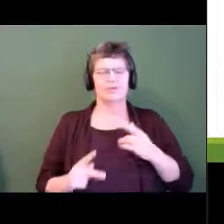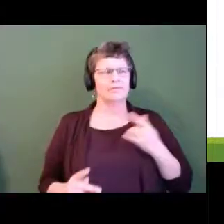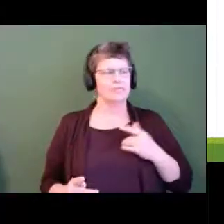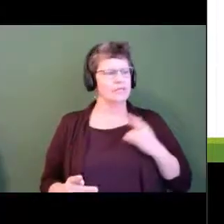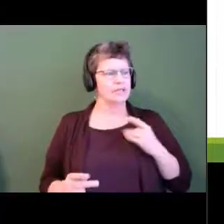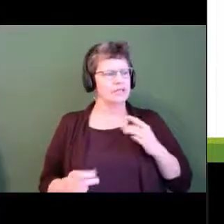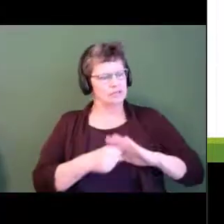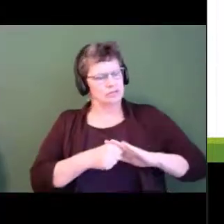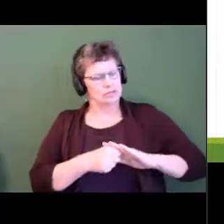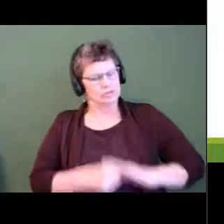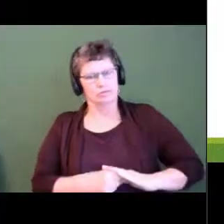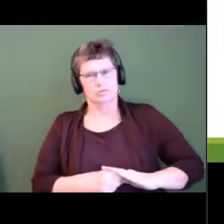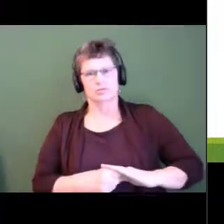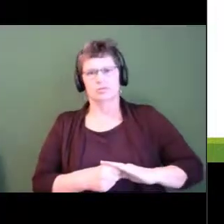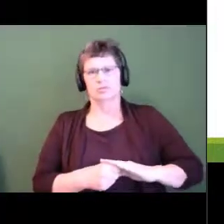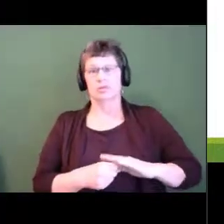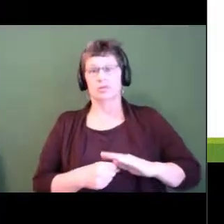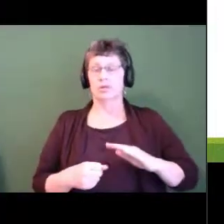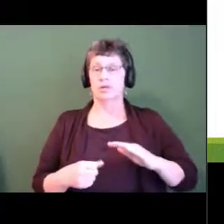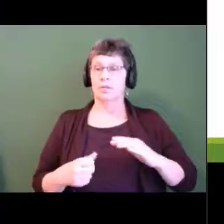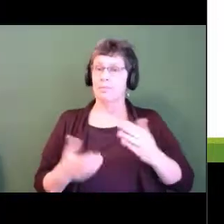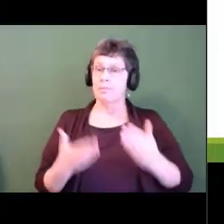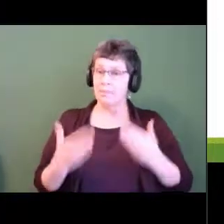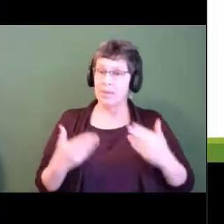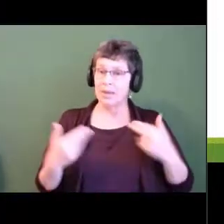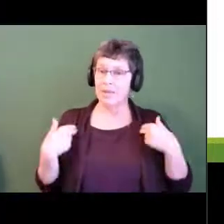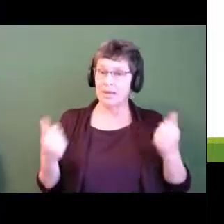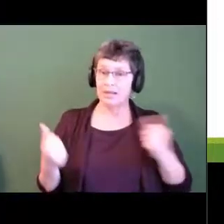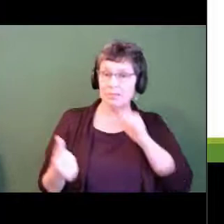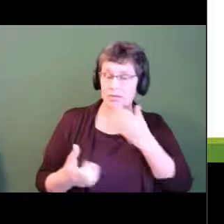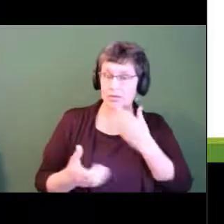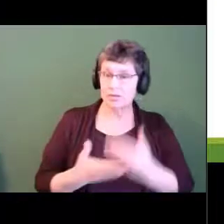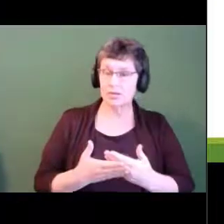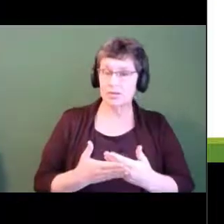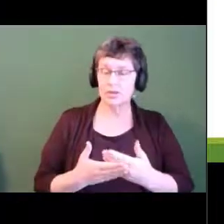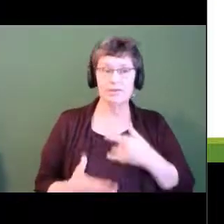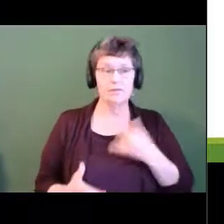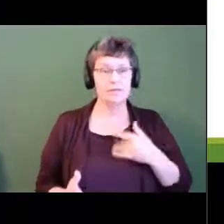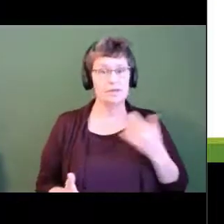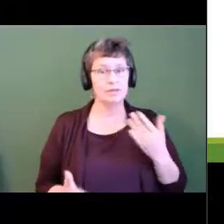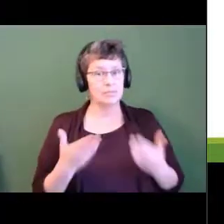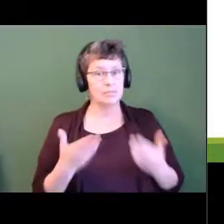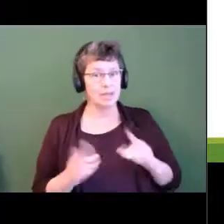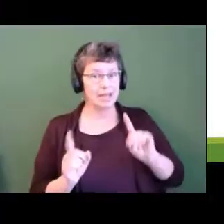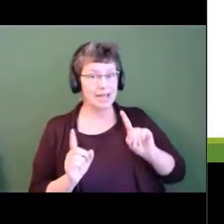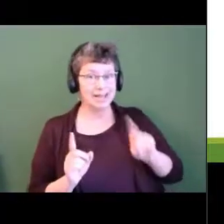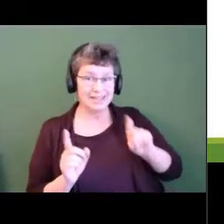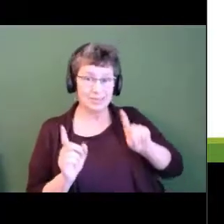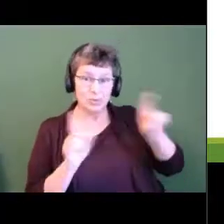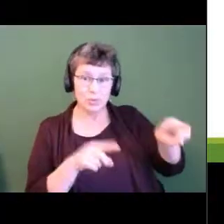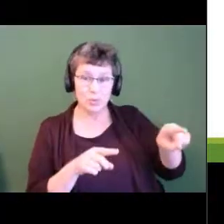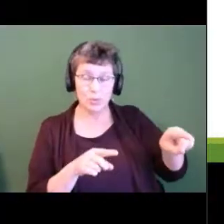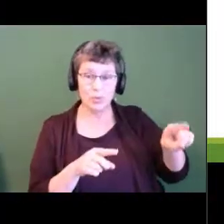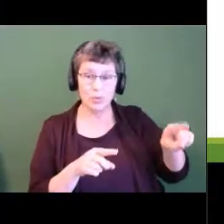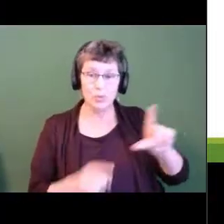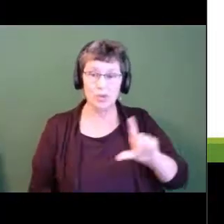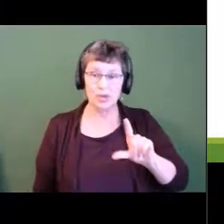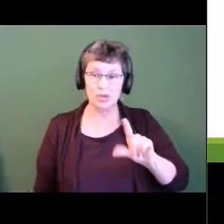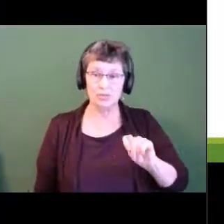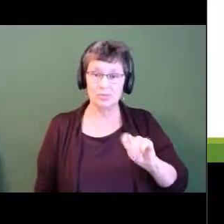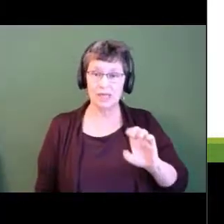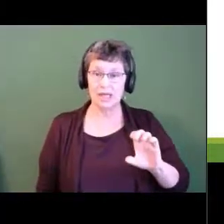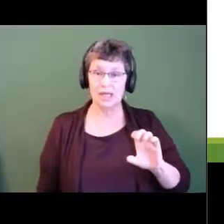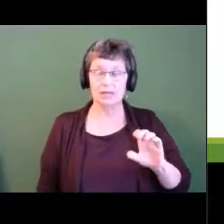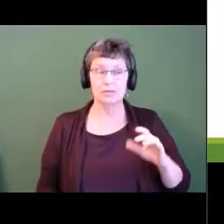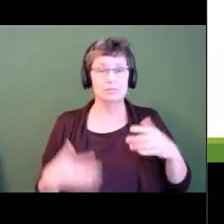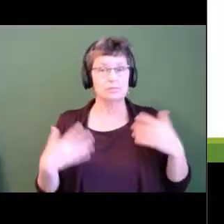people's stress who have health issues and maybe are facing the idea that someday they might need those kind of supports. The other thing too with